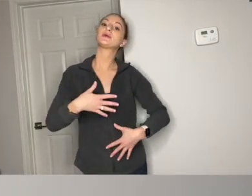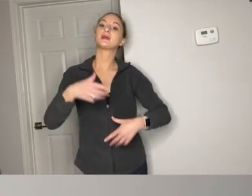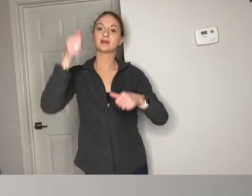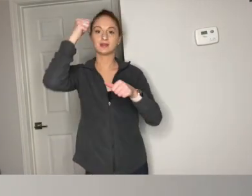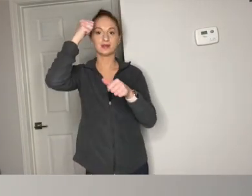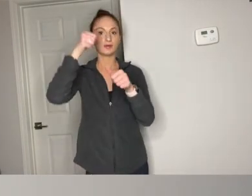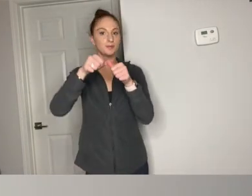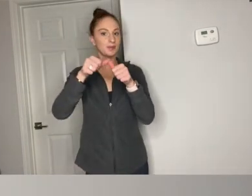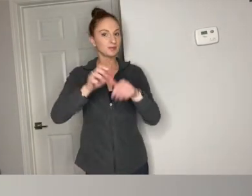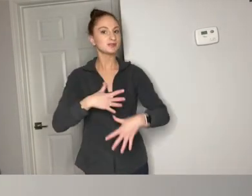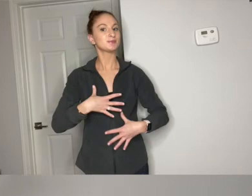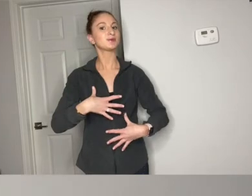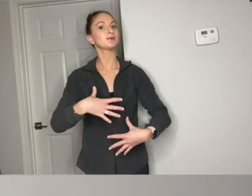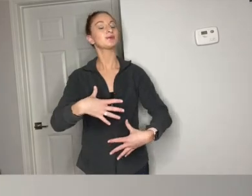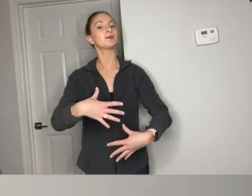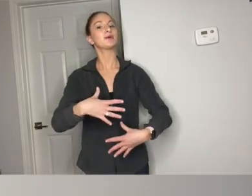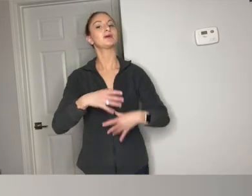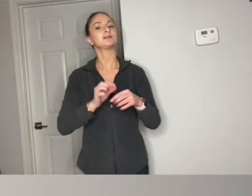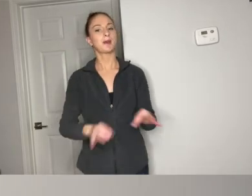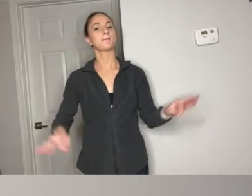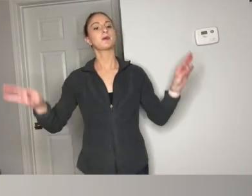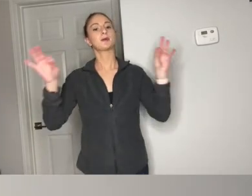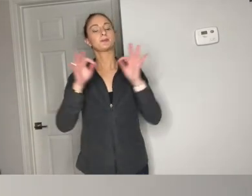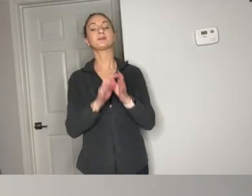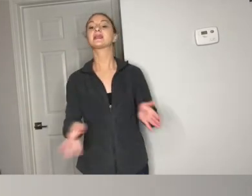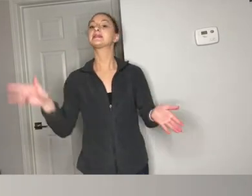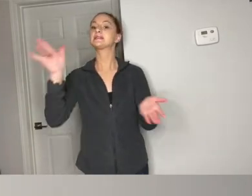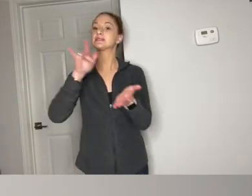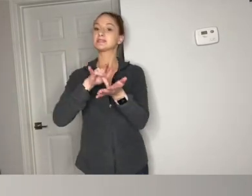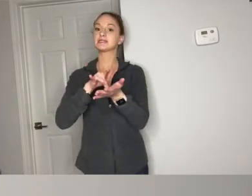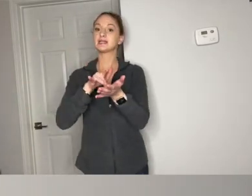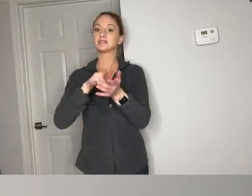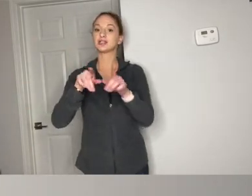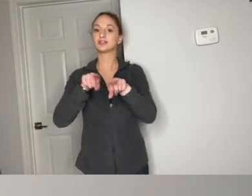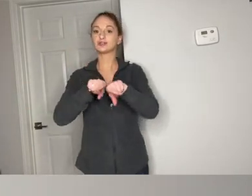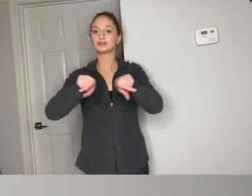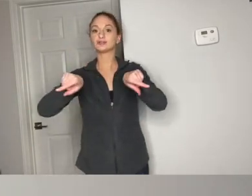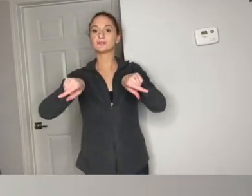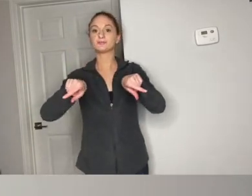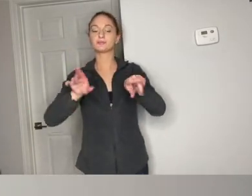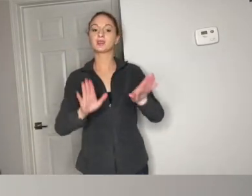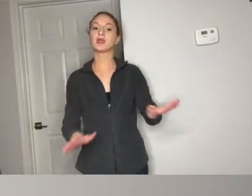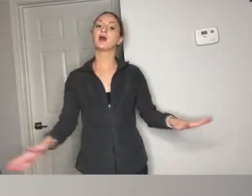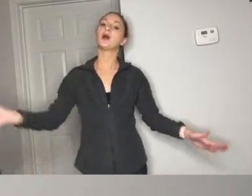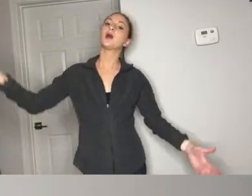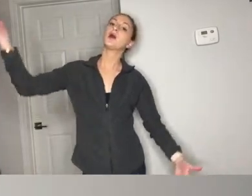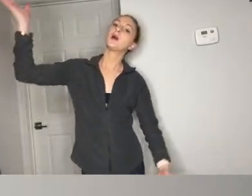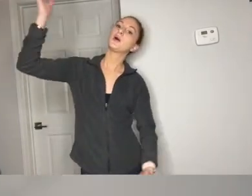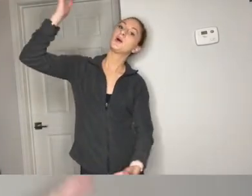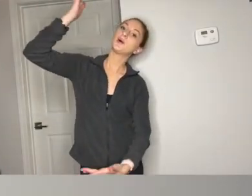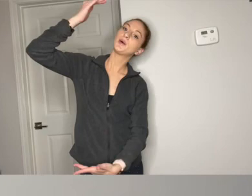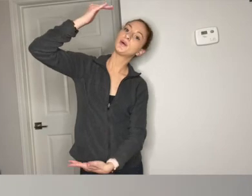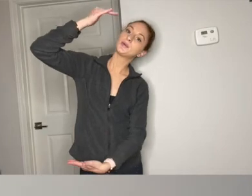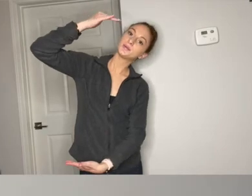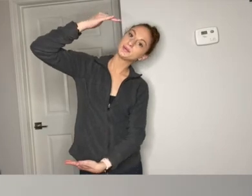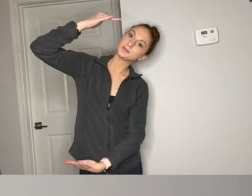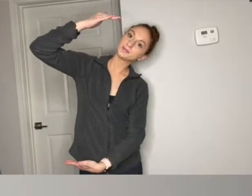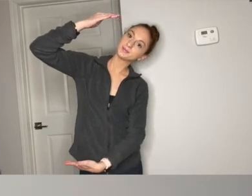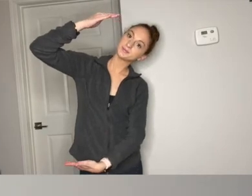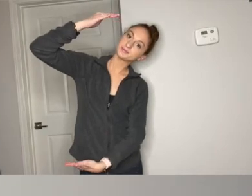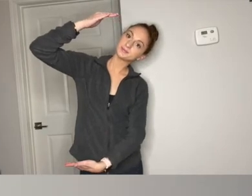Remember to breathe. And back through center. Come back through that straddle and reach down to the left